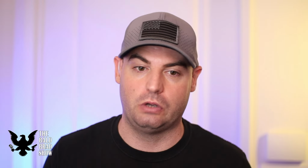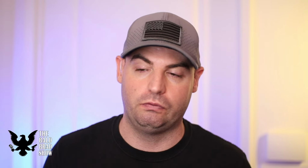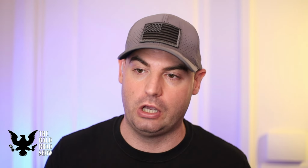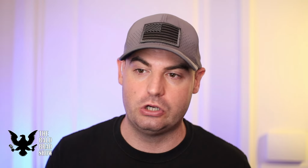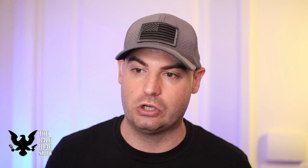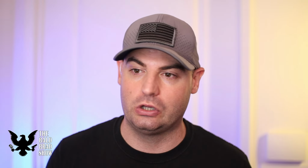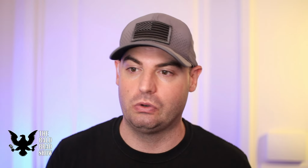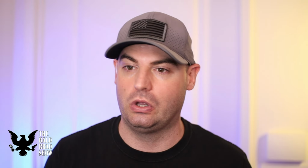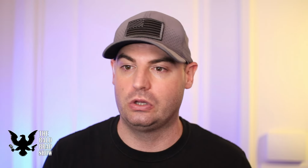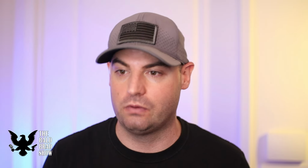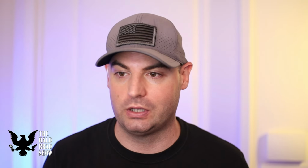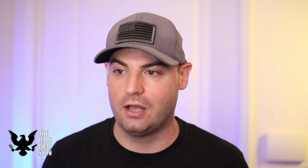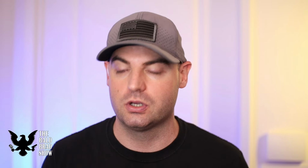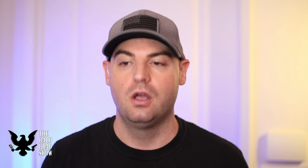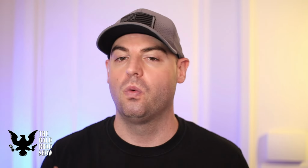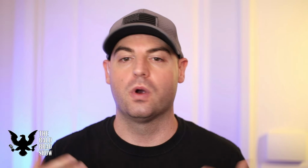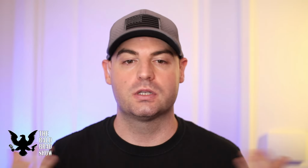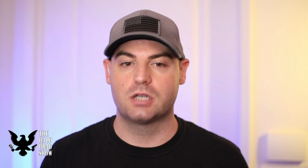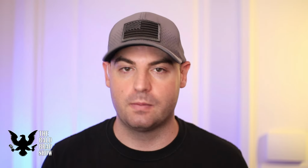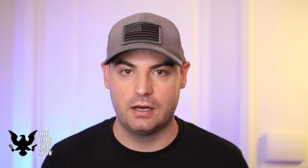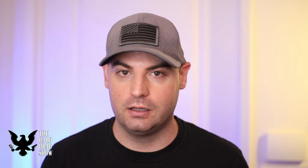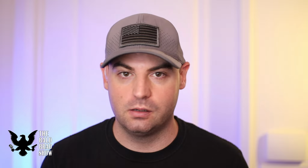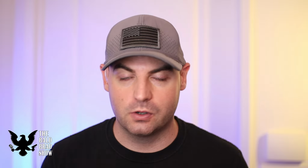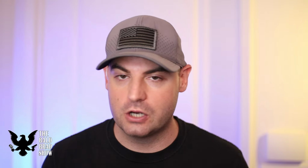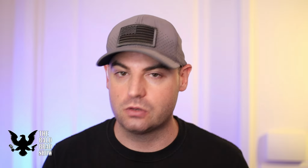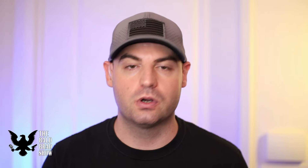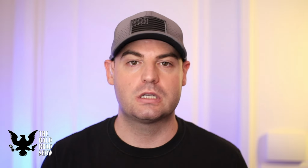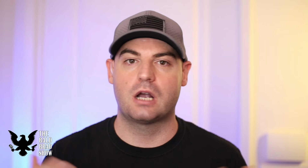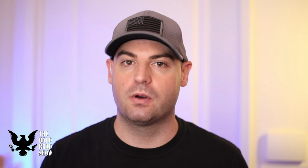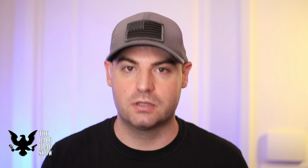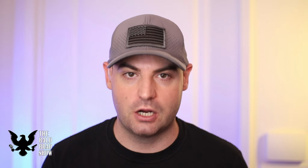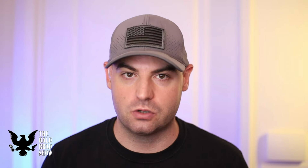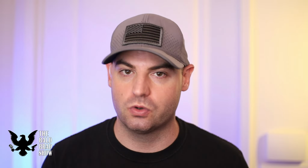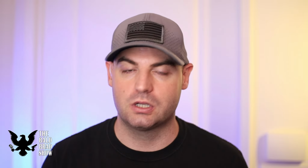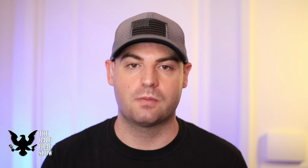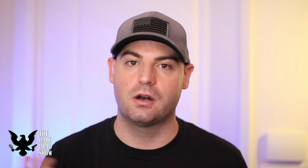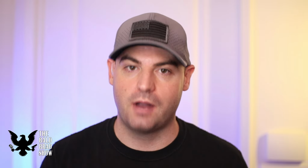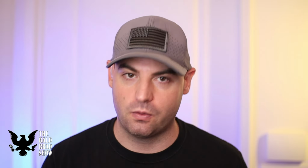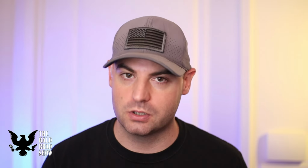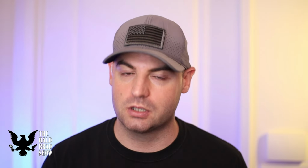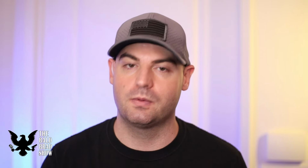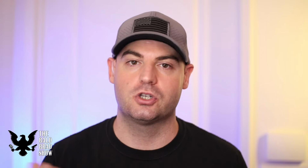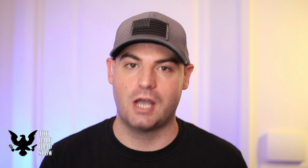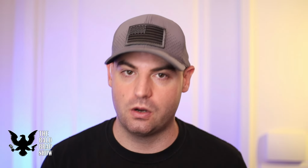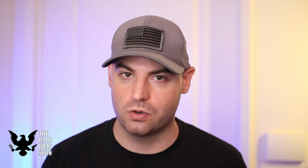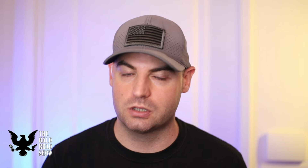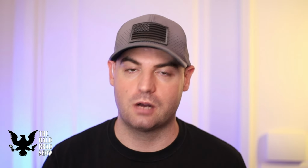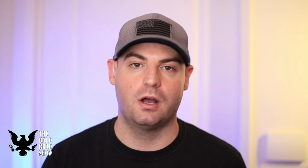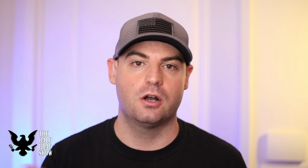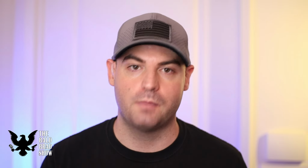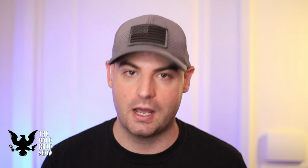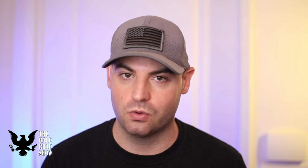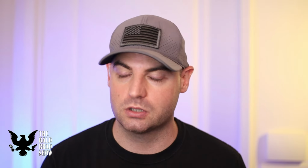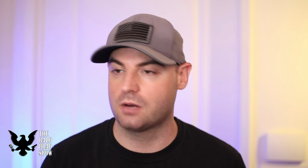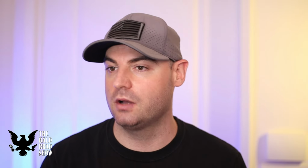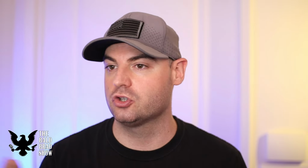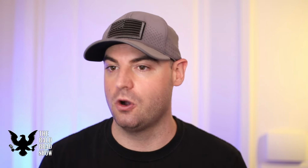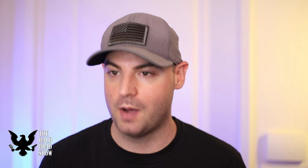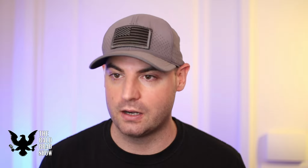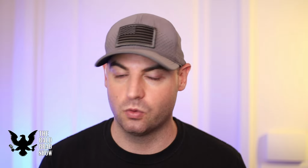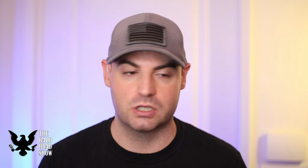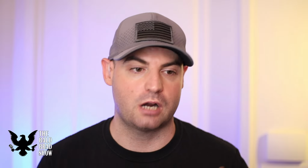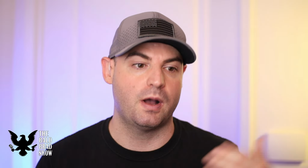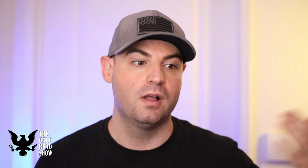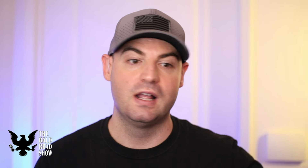Democrats with the inflation and everything else. Where's the talk about illegal immigration? Where's the talk about recession? Where's the talk about Iran? Where's the talk about China? Where's the talk about Hunter Biden? Where's the talk about